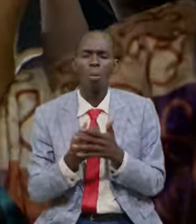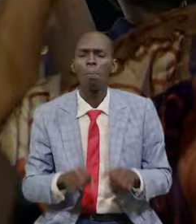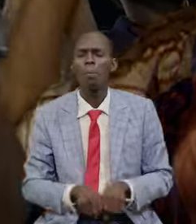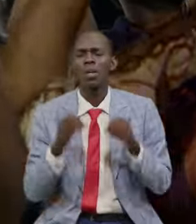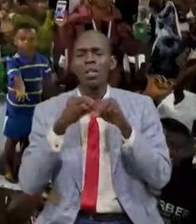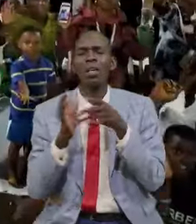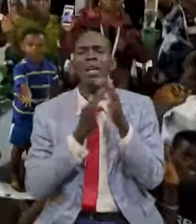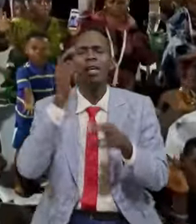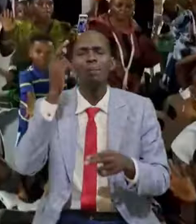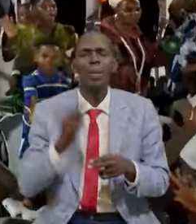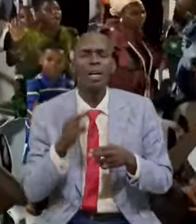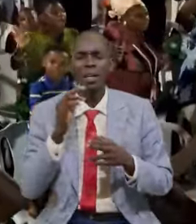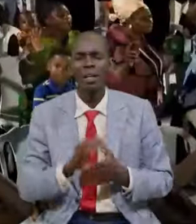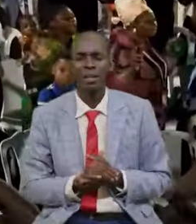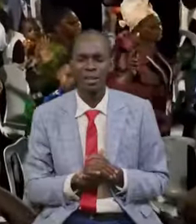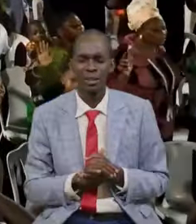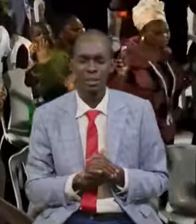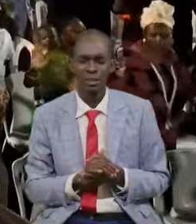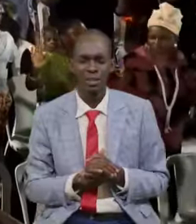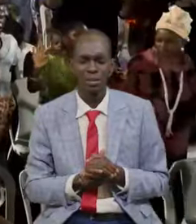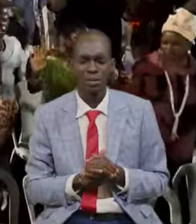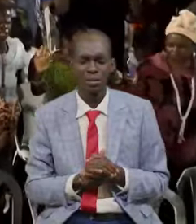Jesus' name.